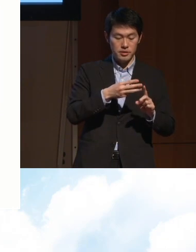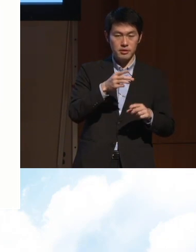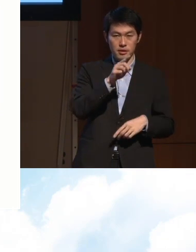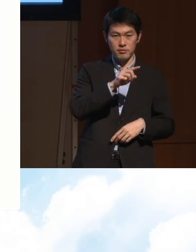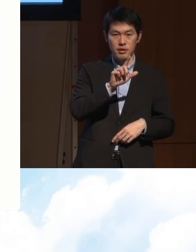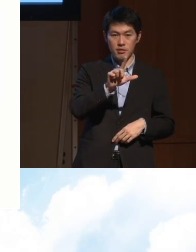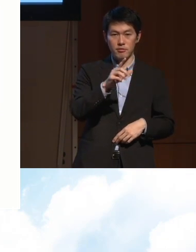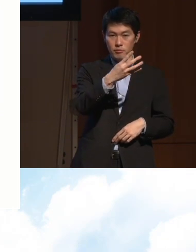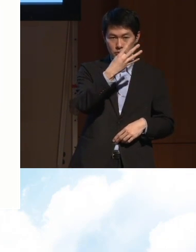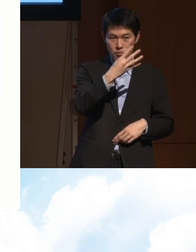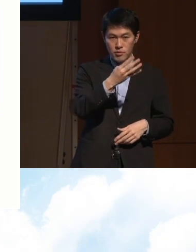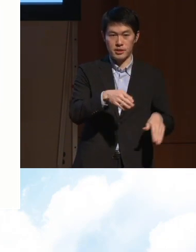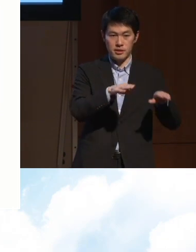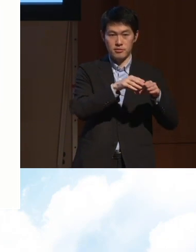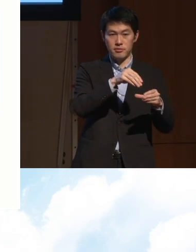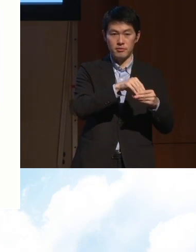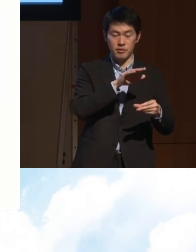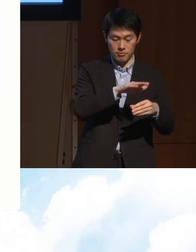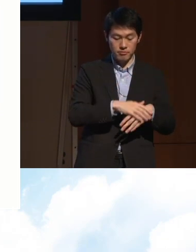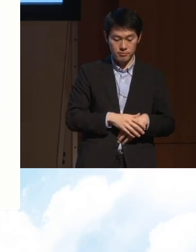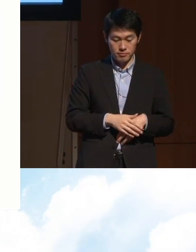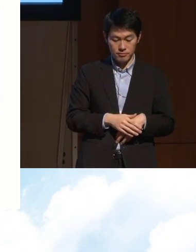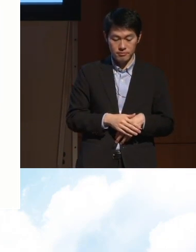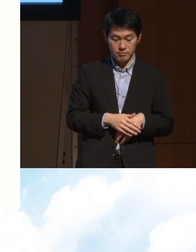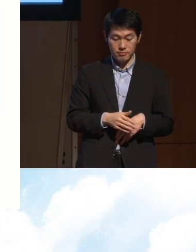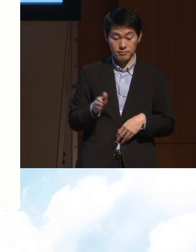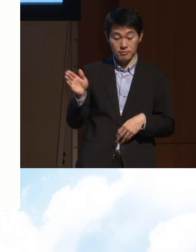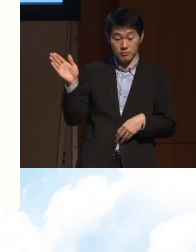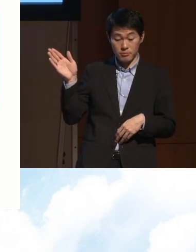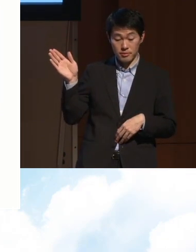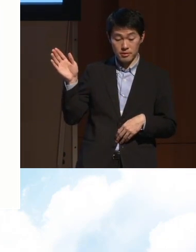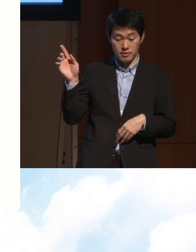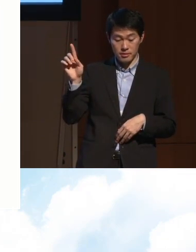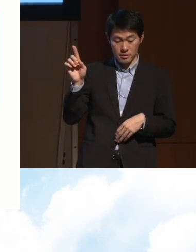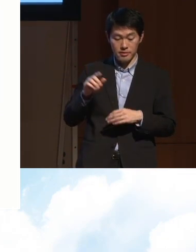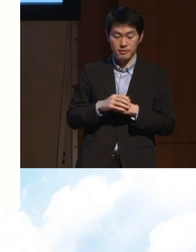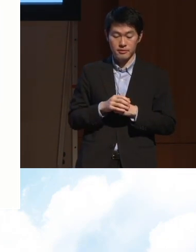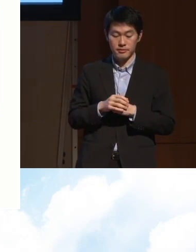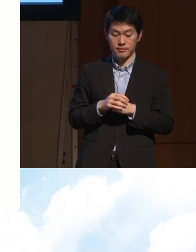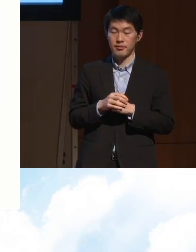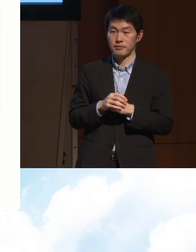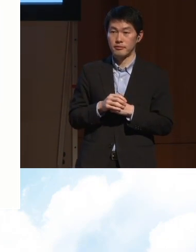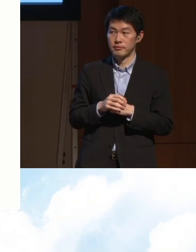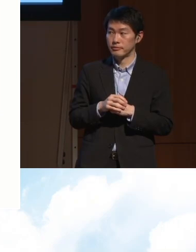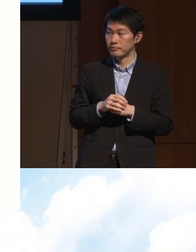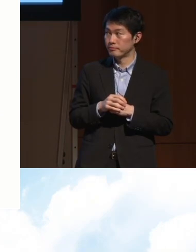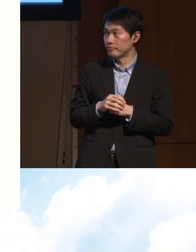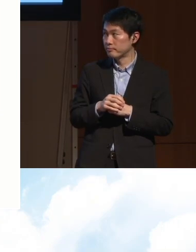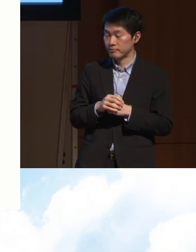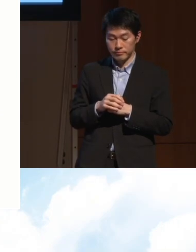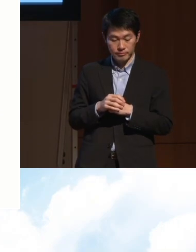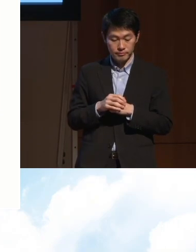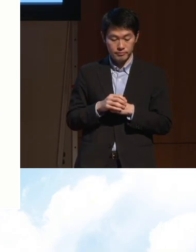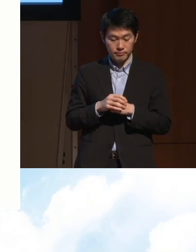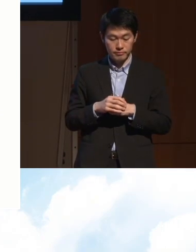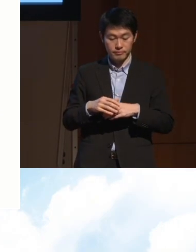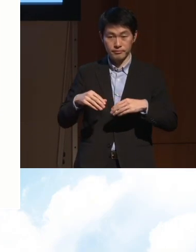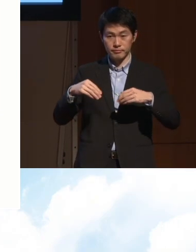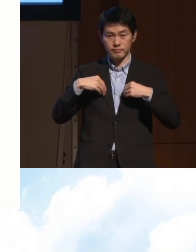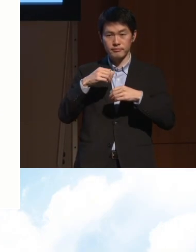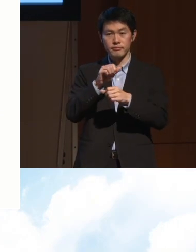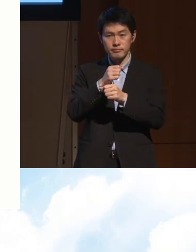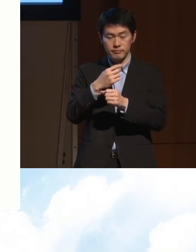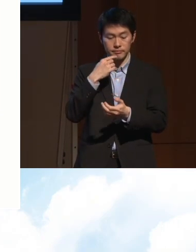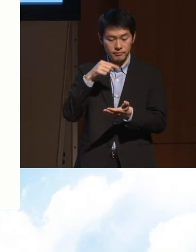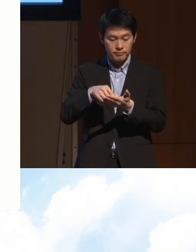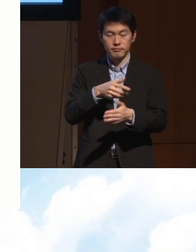And this slide shows a brief history of NIID, and its origin is